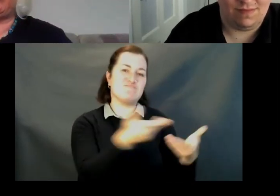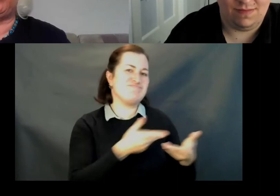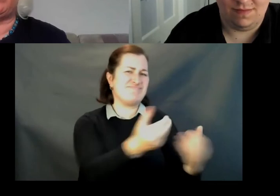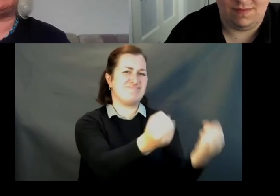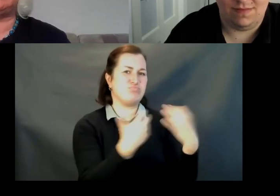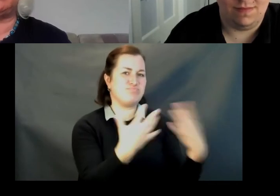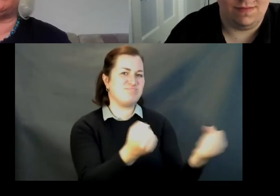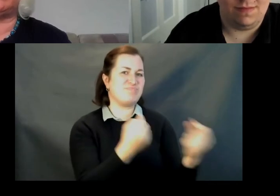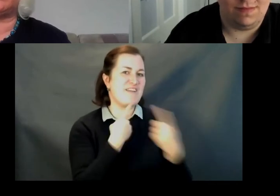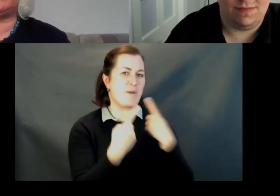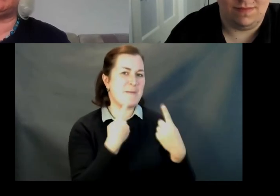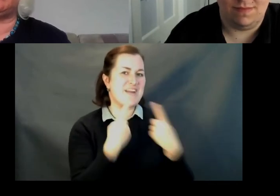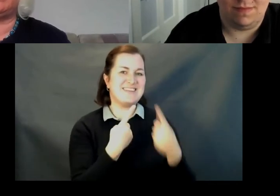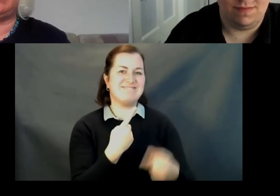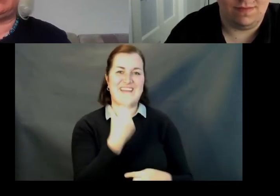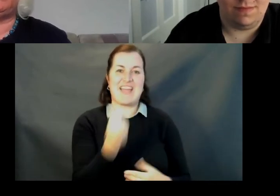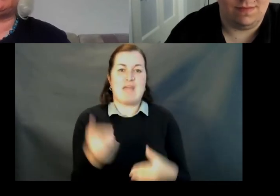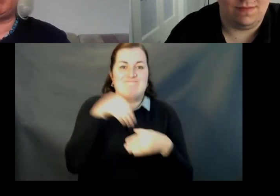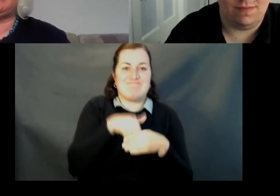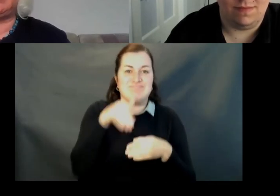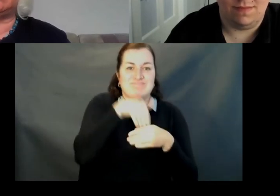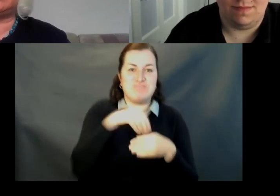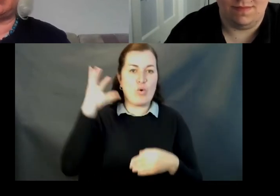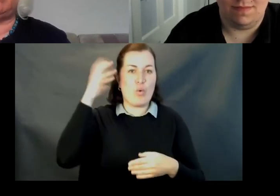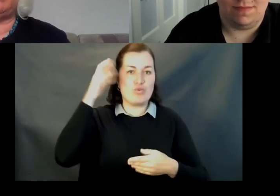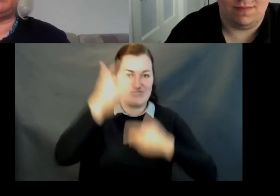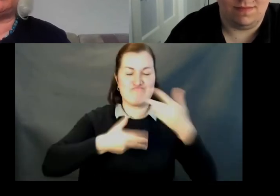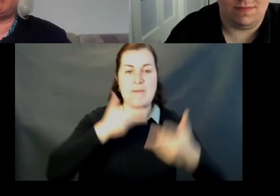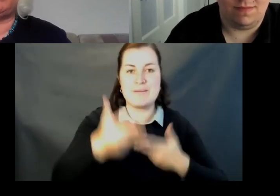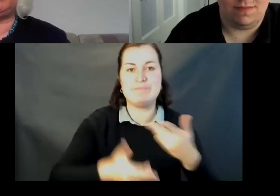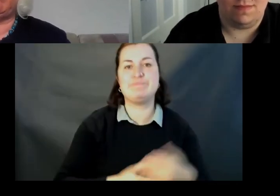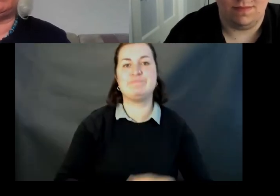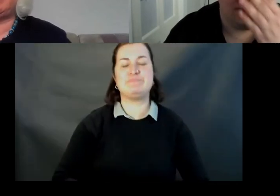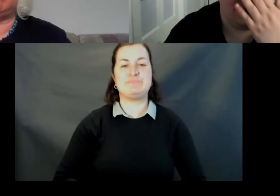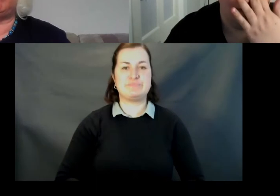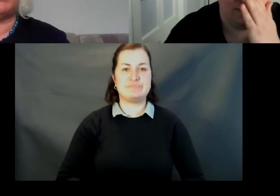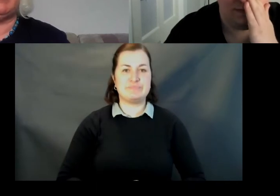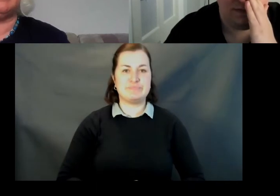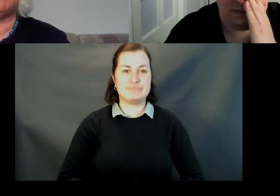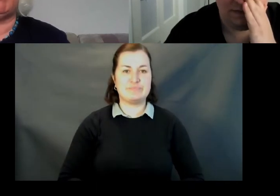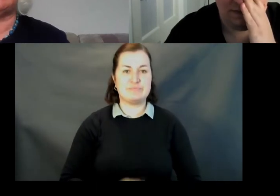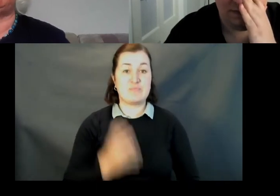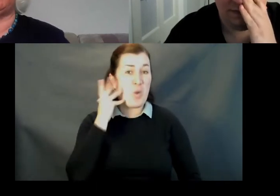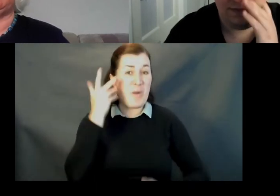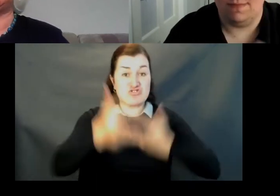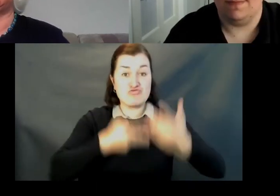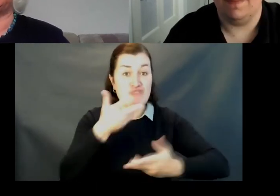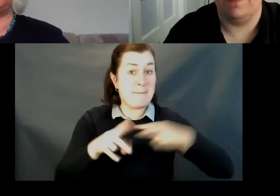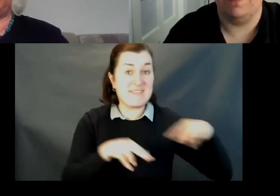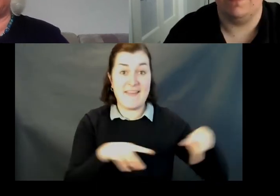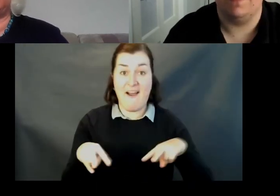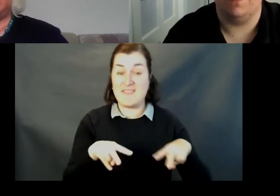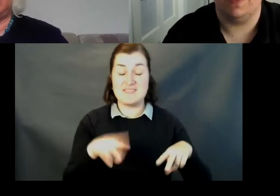able to incorporate into the audio description. If you're describing dance, you're speaking for 40 minutes, you're writing 40